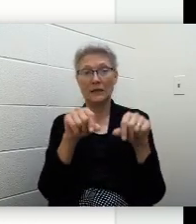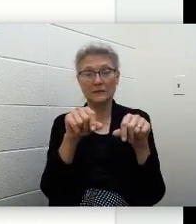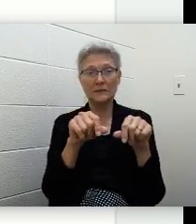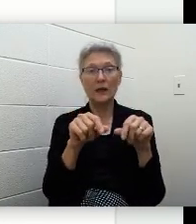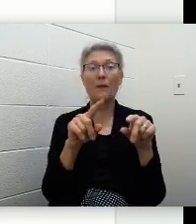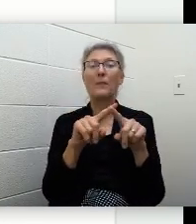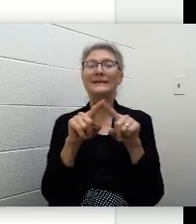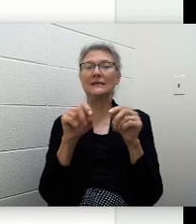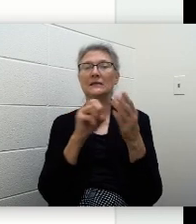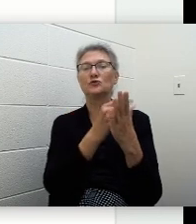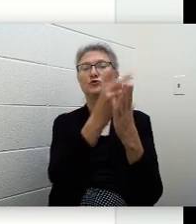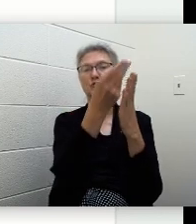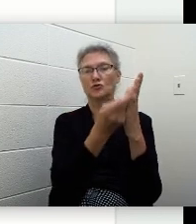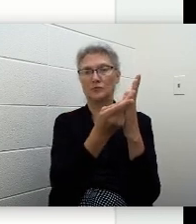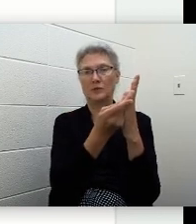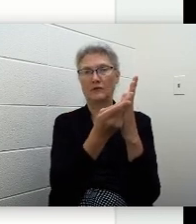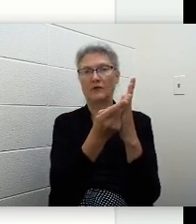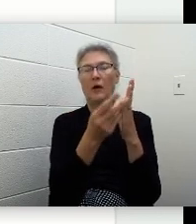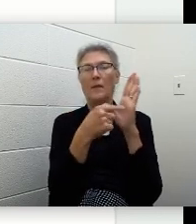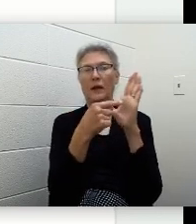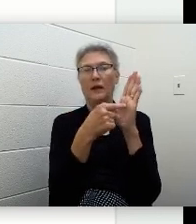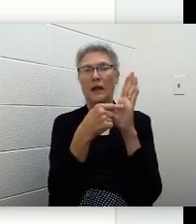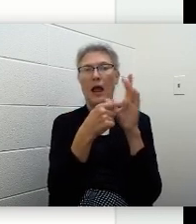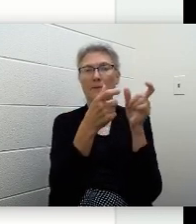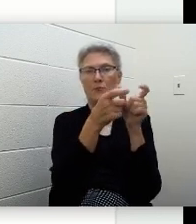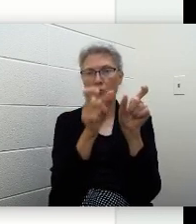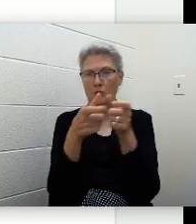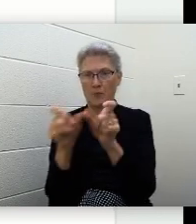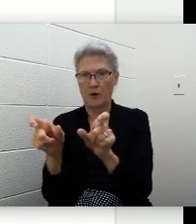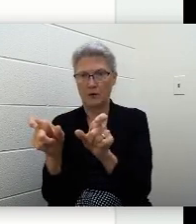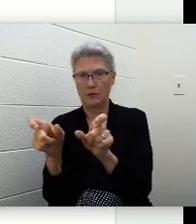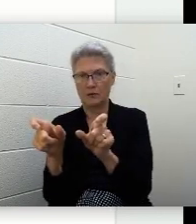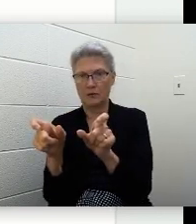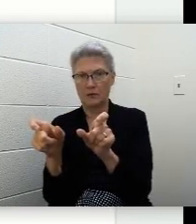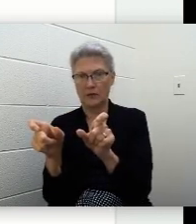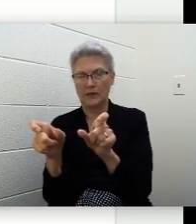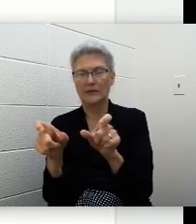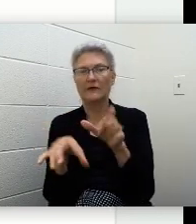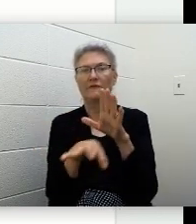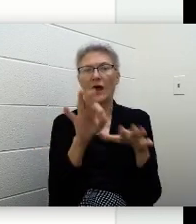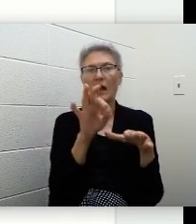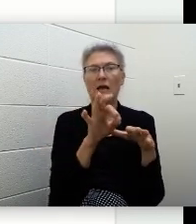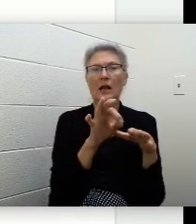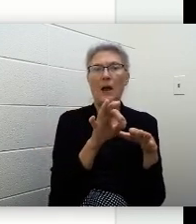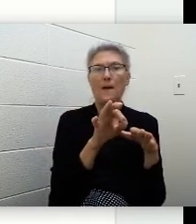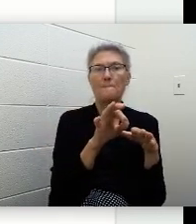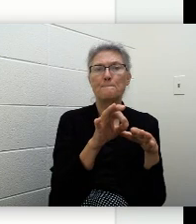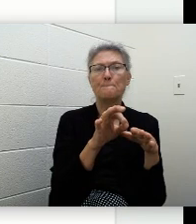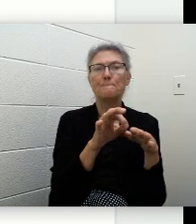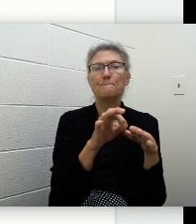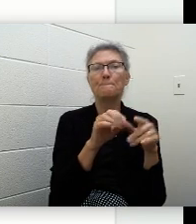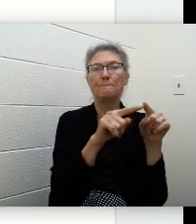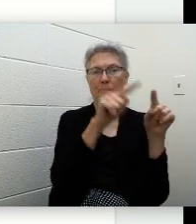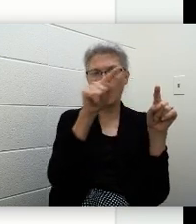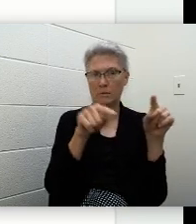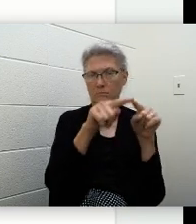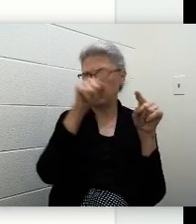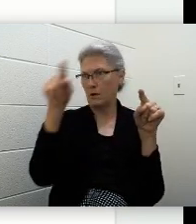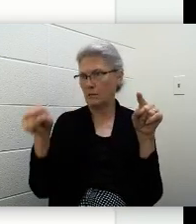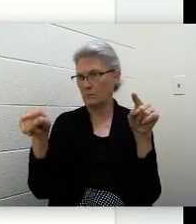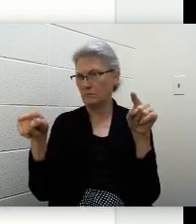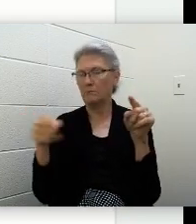a distributive model. I broke this problem apart in order to find partial products and then moved